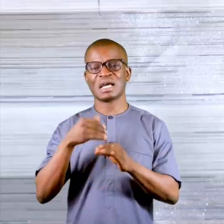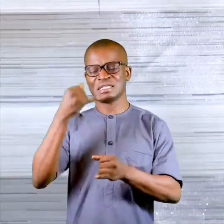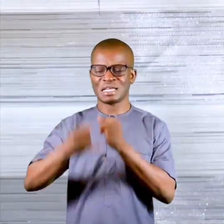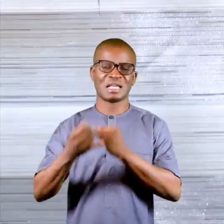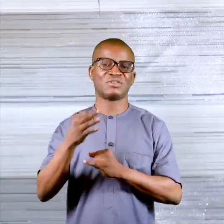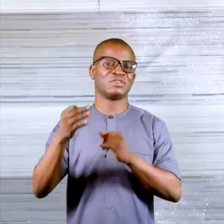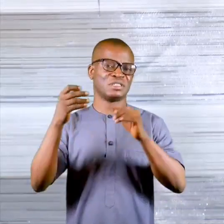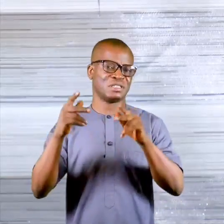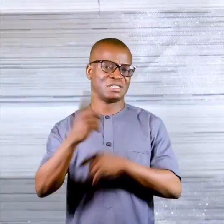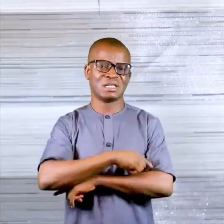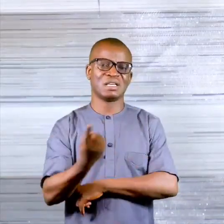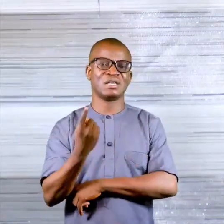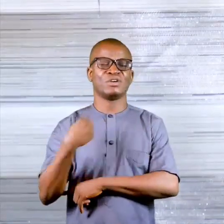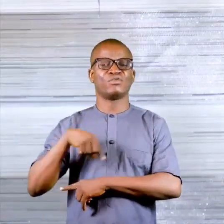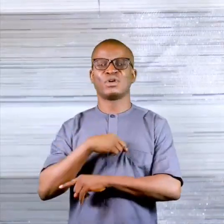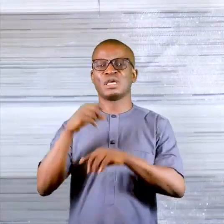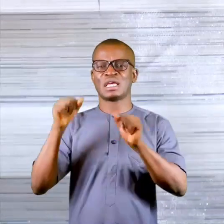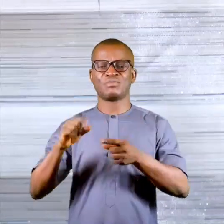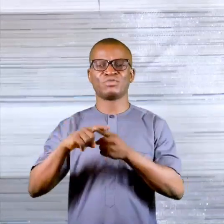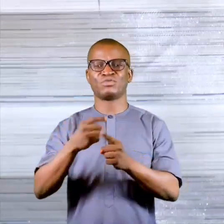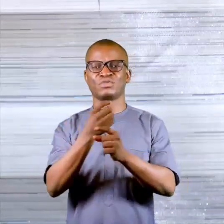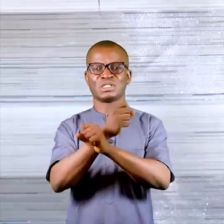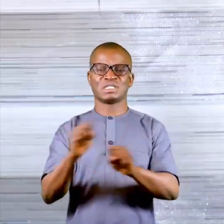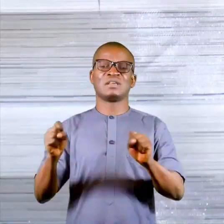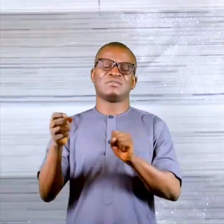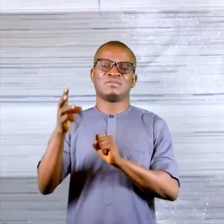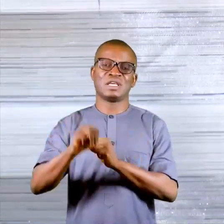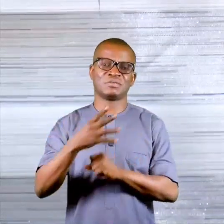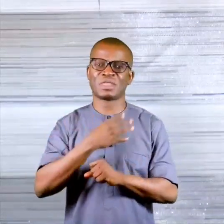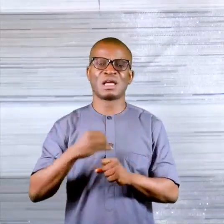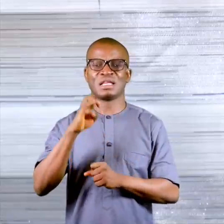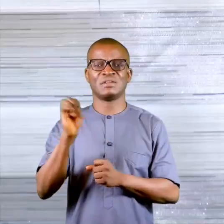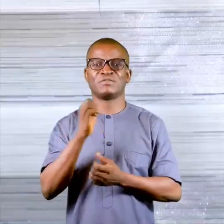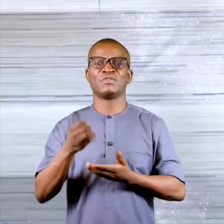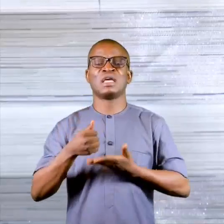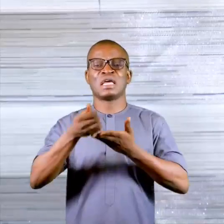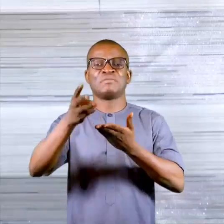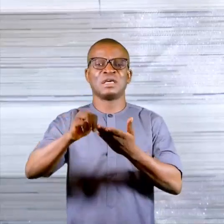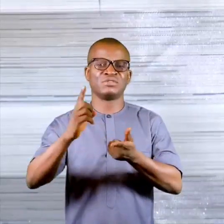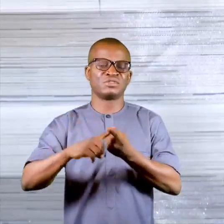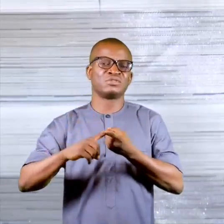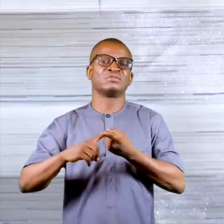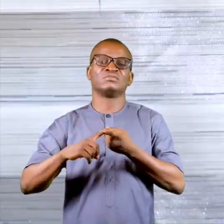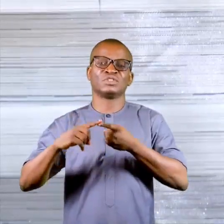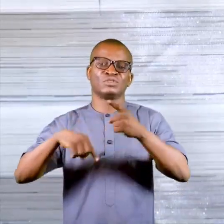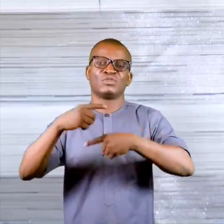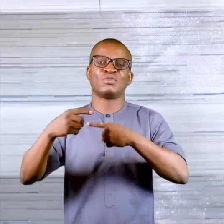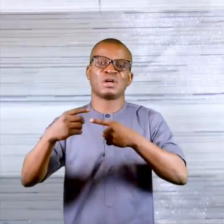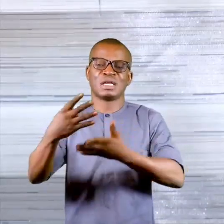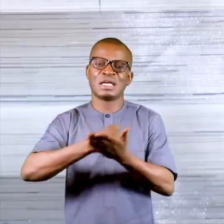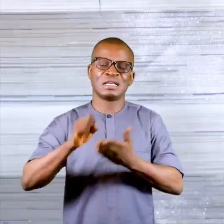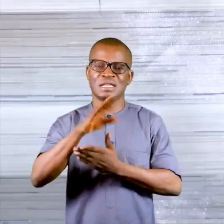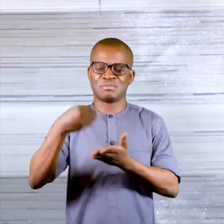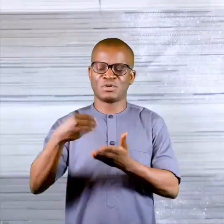day, NAPTIP was able to rescue these victims and even help them to get